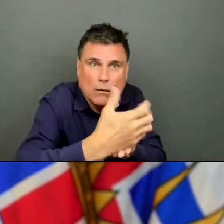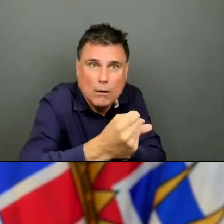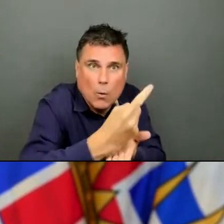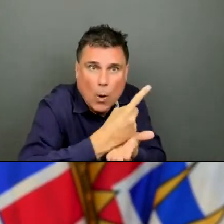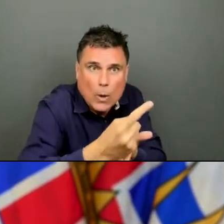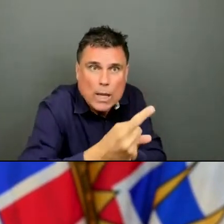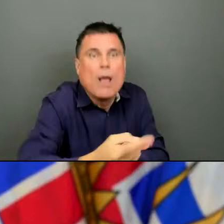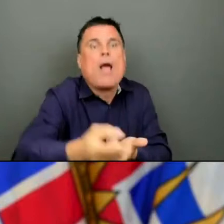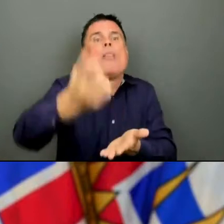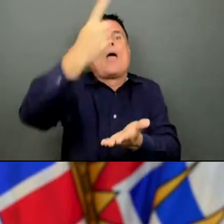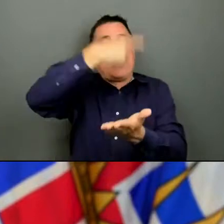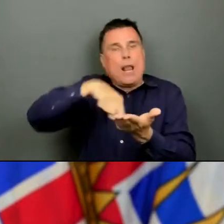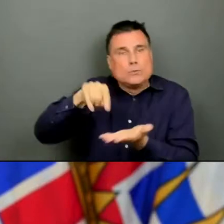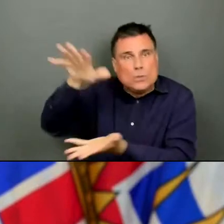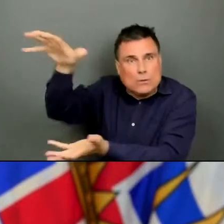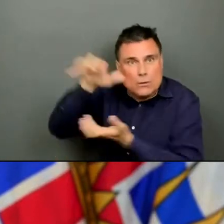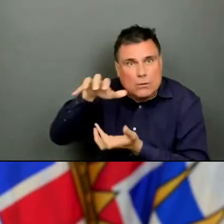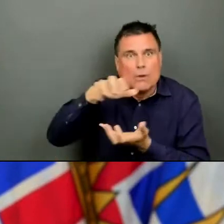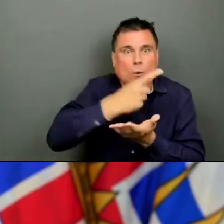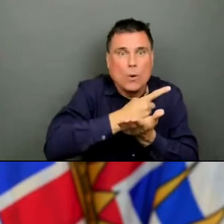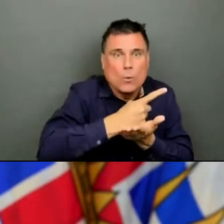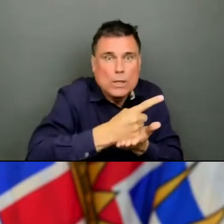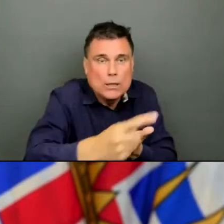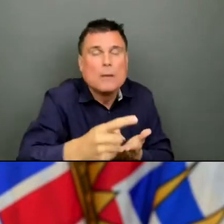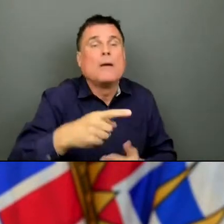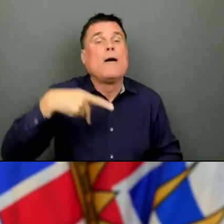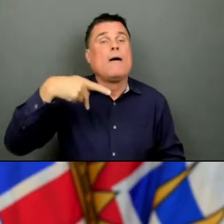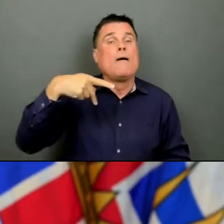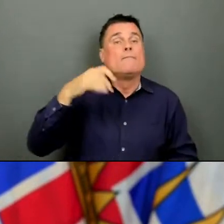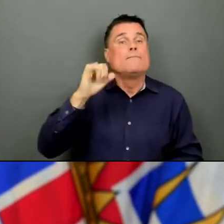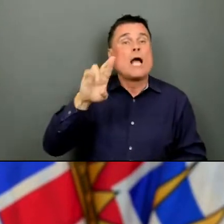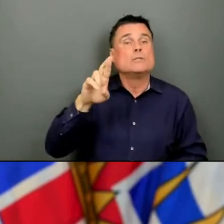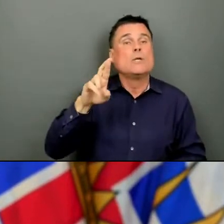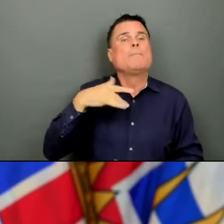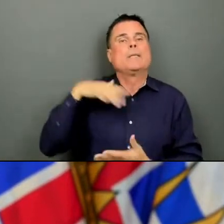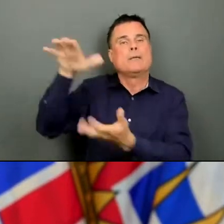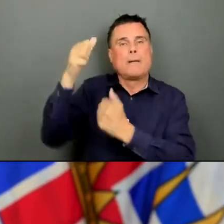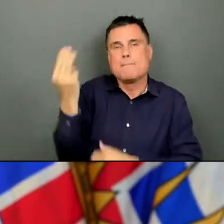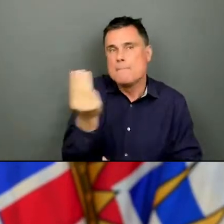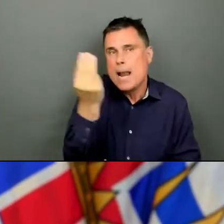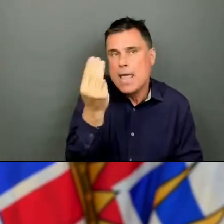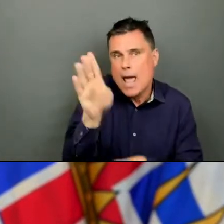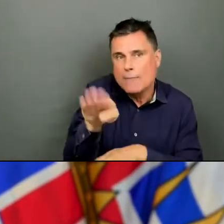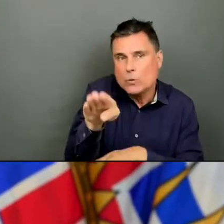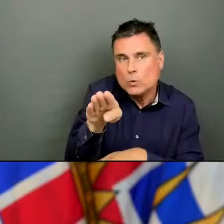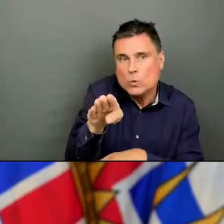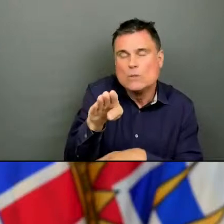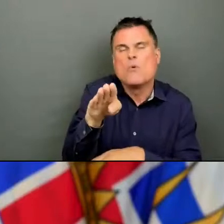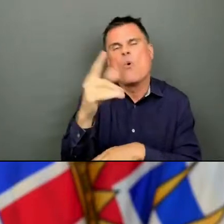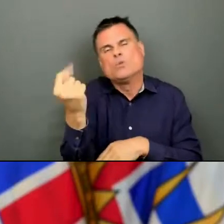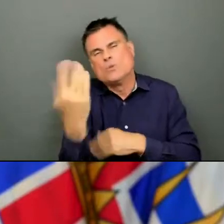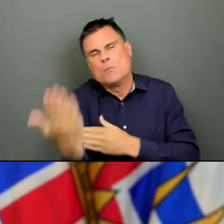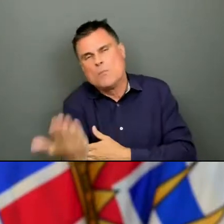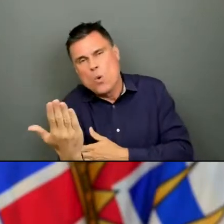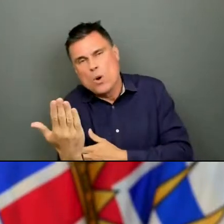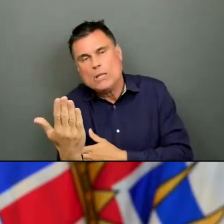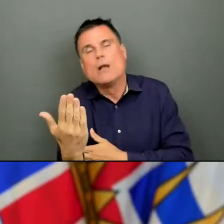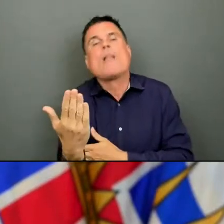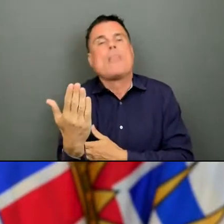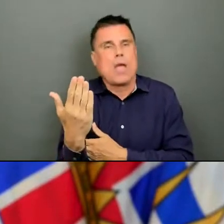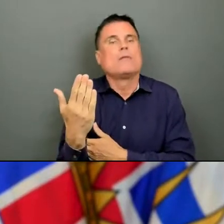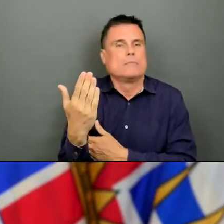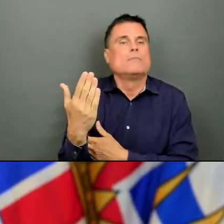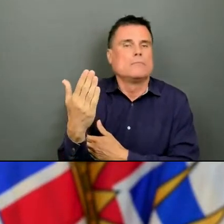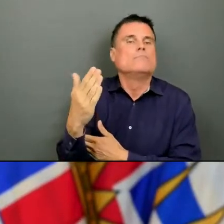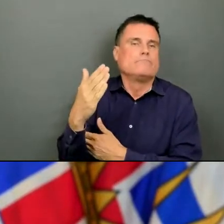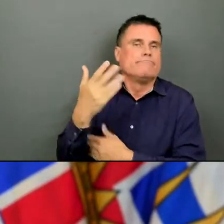supply coming in, usually for Pfizer. That happens on Monday afternoons and Tuesday mornings, so we can continue for those appointments